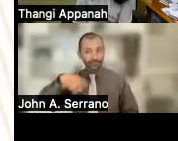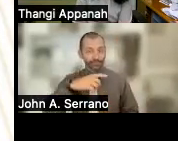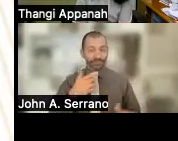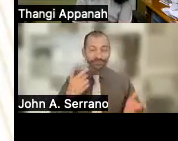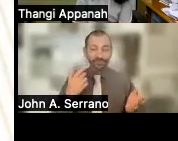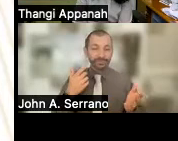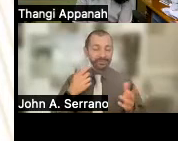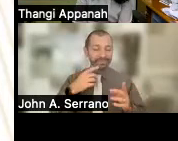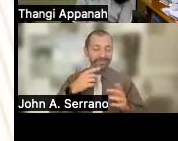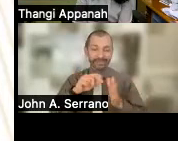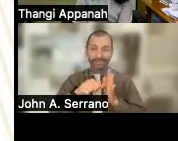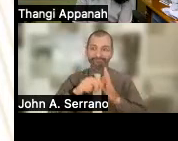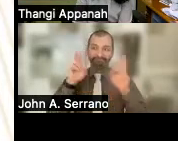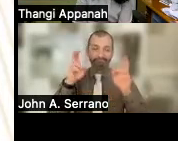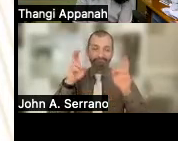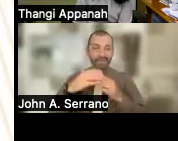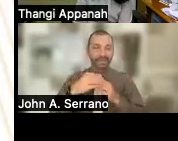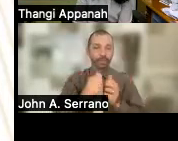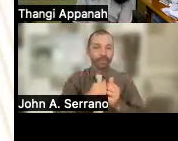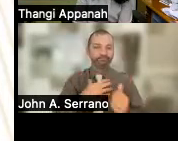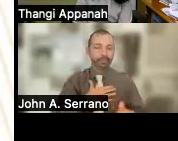general, including ourselves.